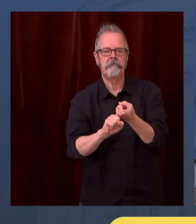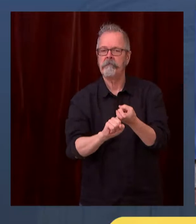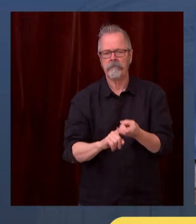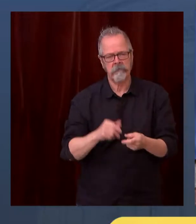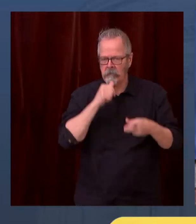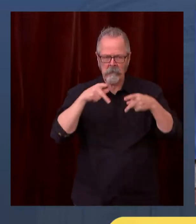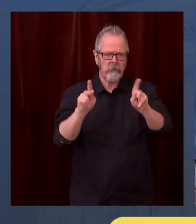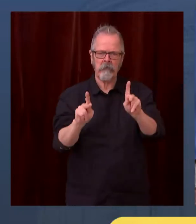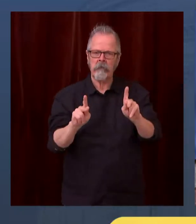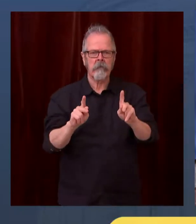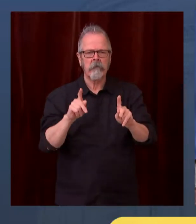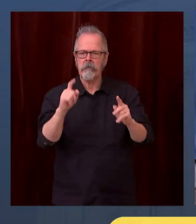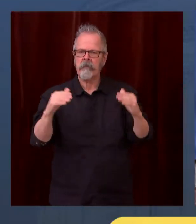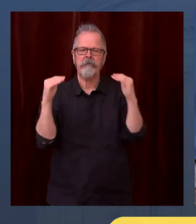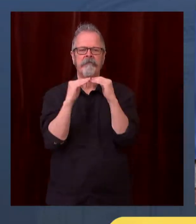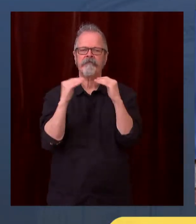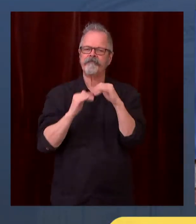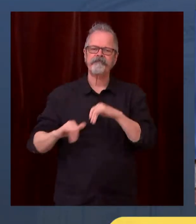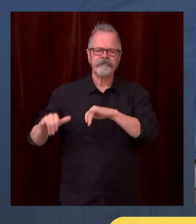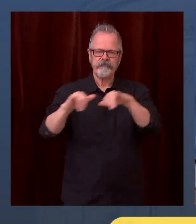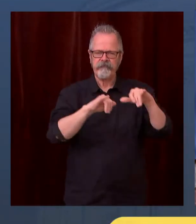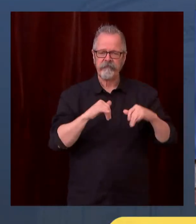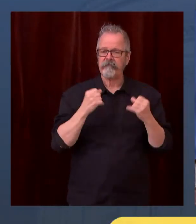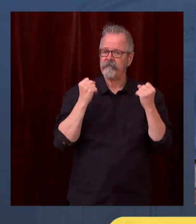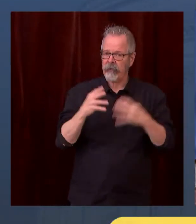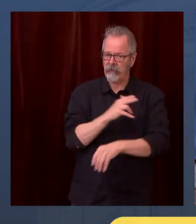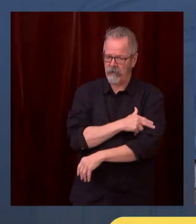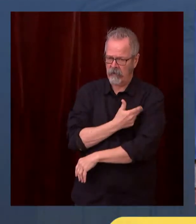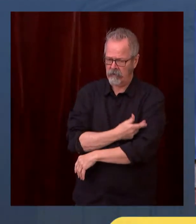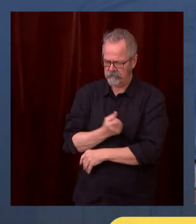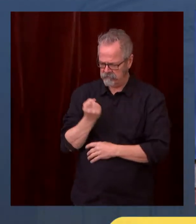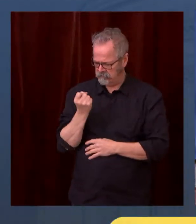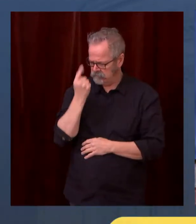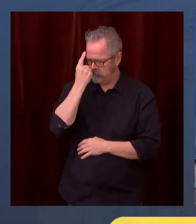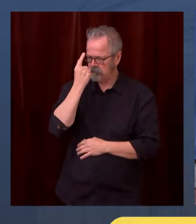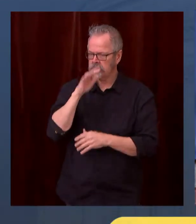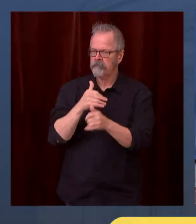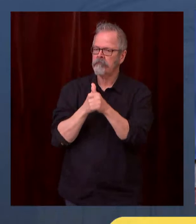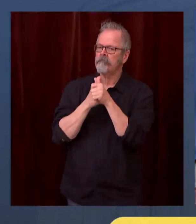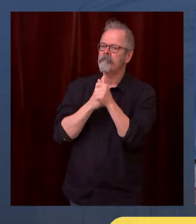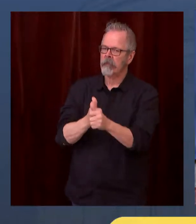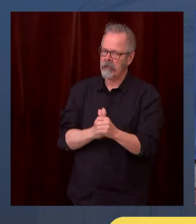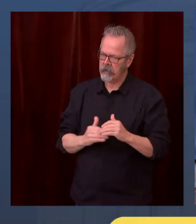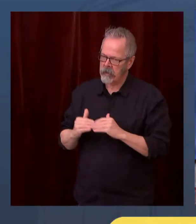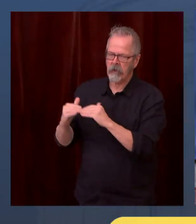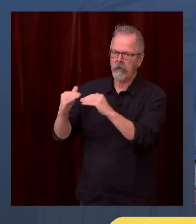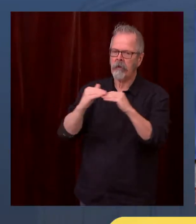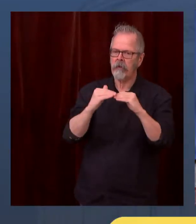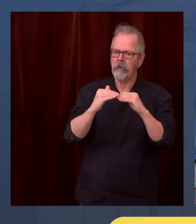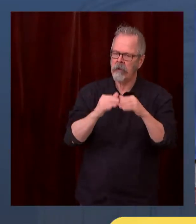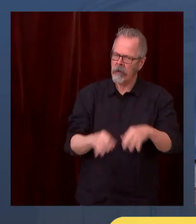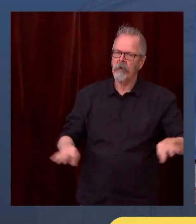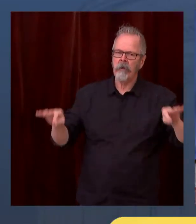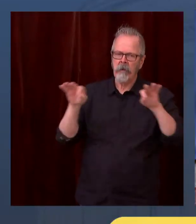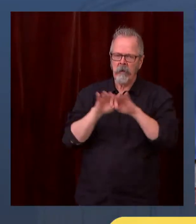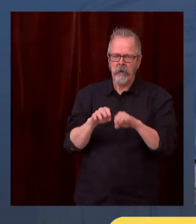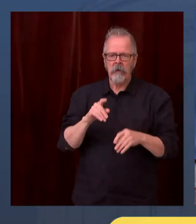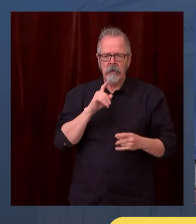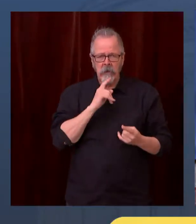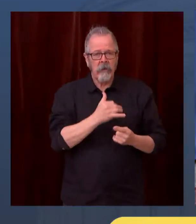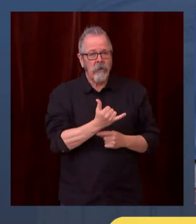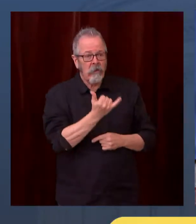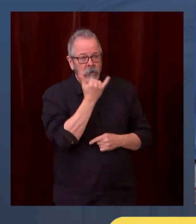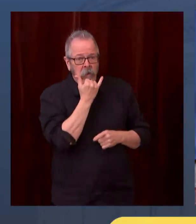longer engaged in this practice. We can't condemn these activities enough. It's just wrong to offer special privilege in